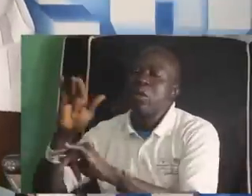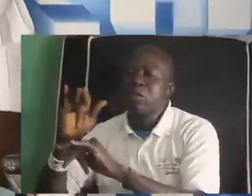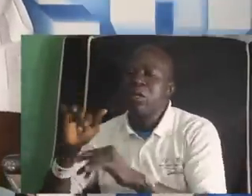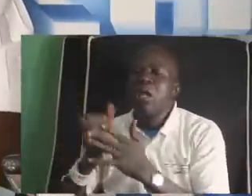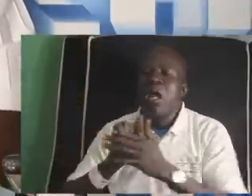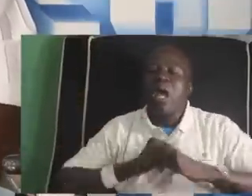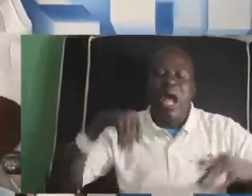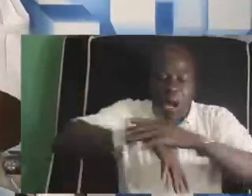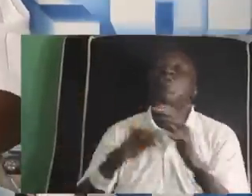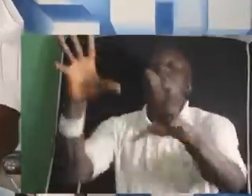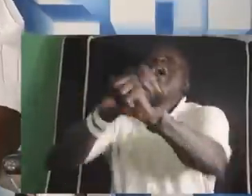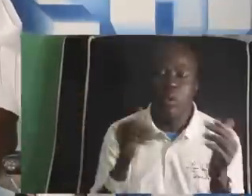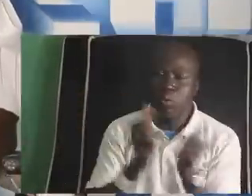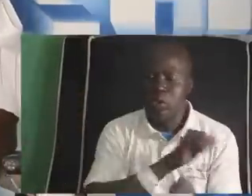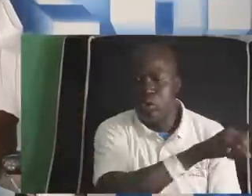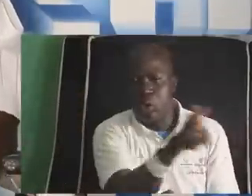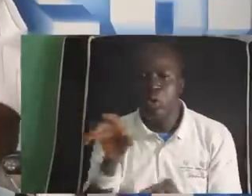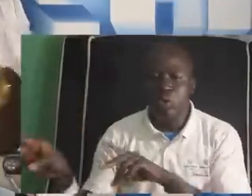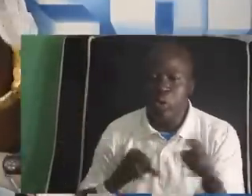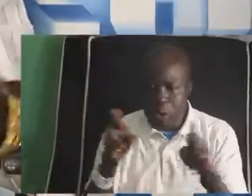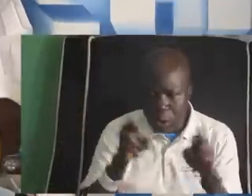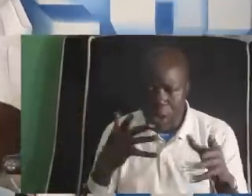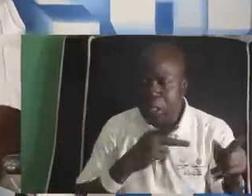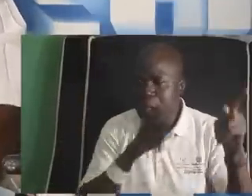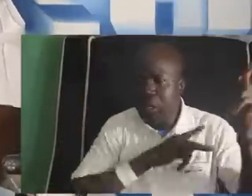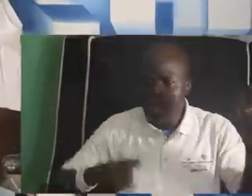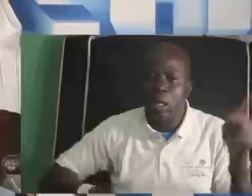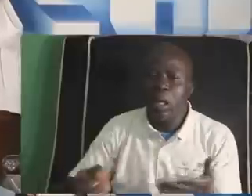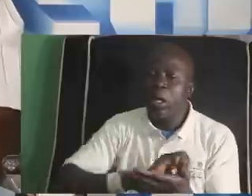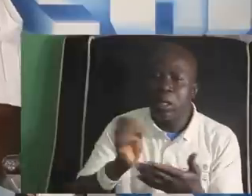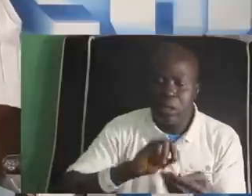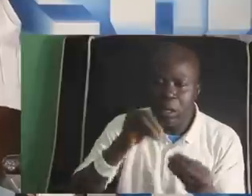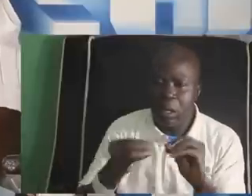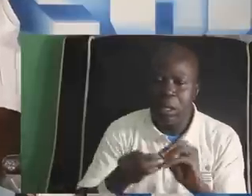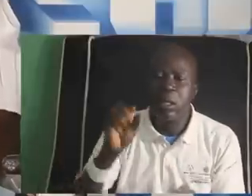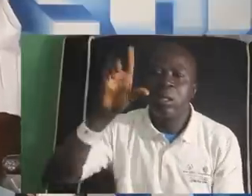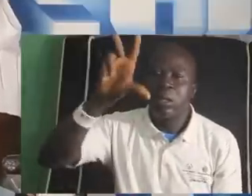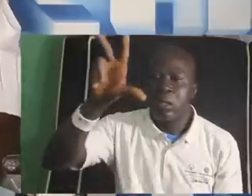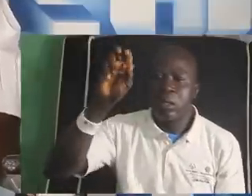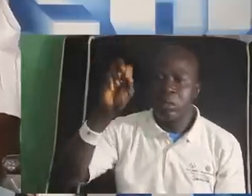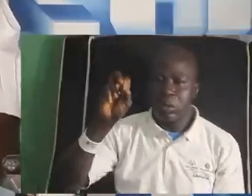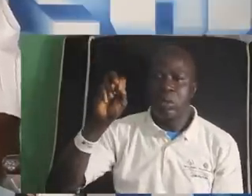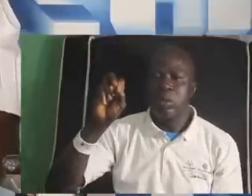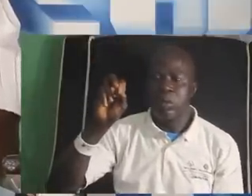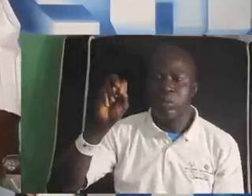Amen. Amen. Amen. Wa de se bi oba. Amen. Phone number yesi le. Write their account number.